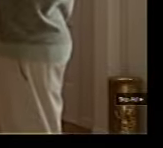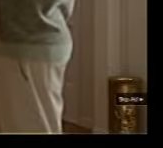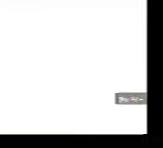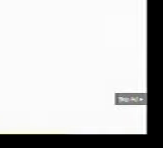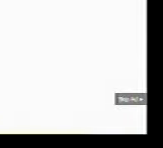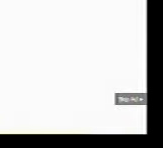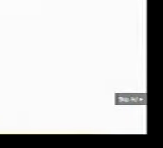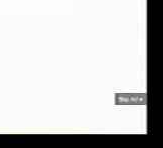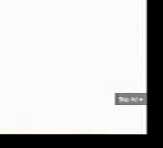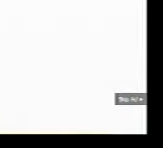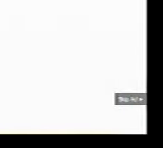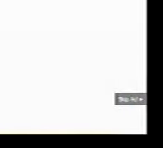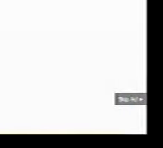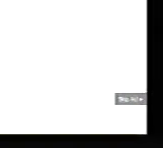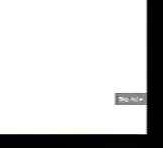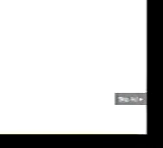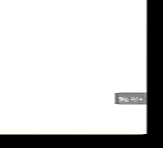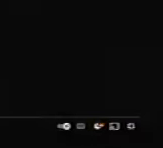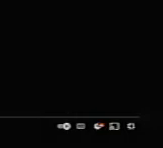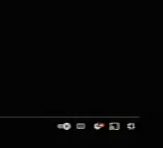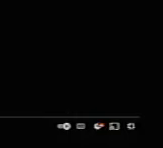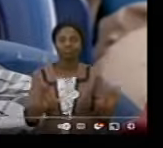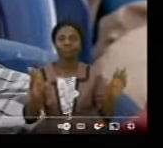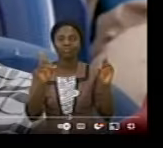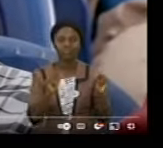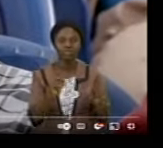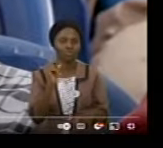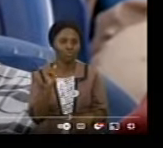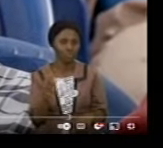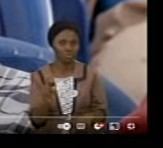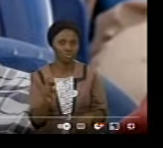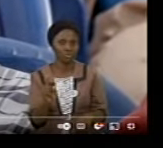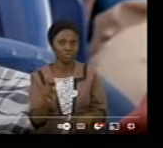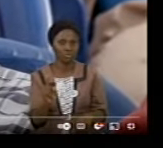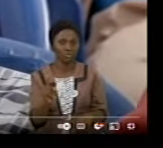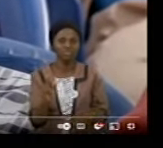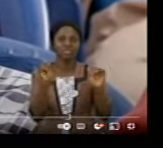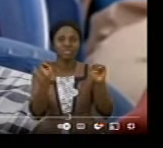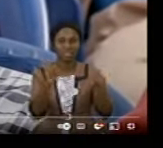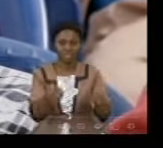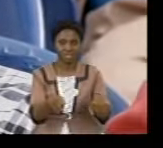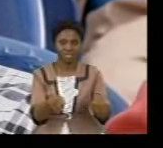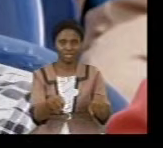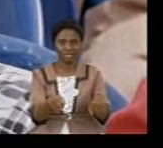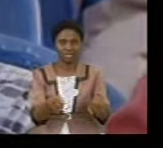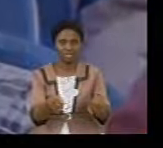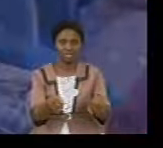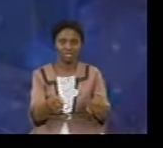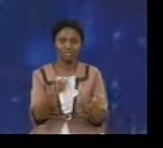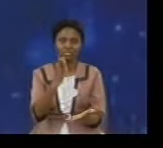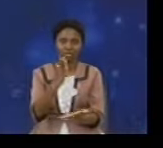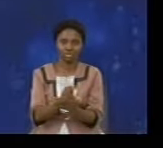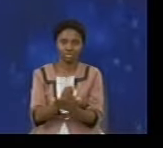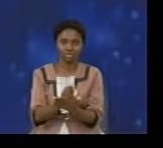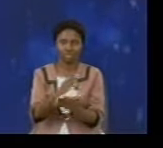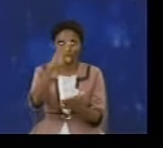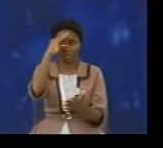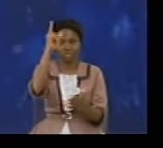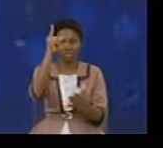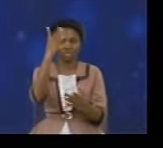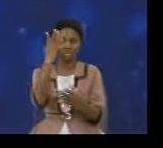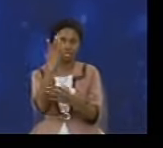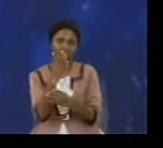together. Donate to help keep it that way. Can stay his hand or